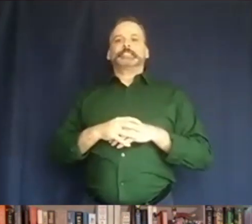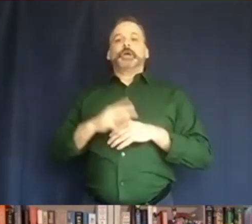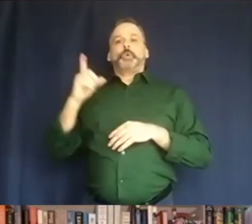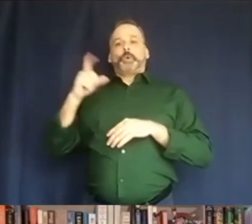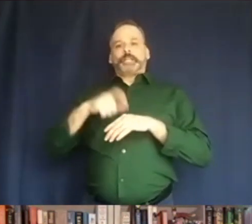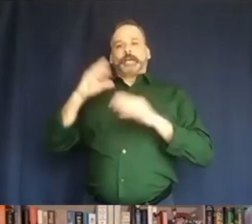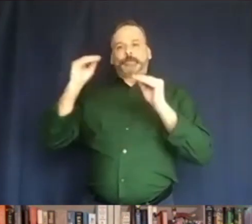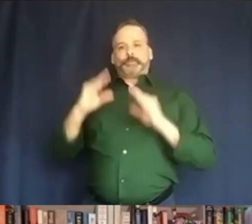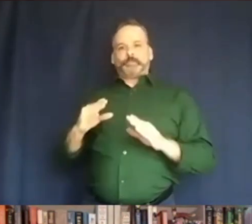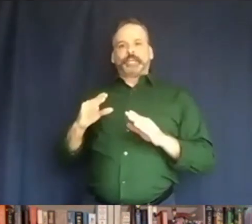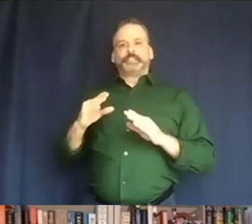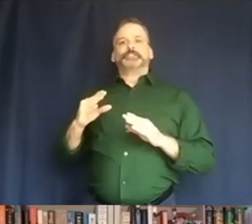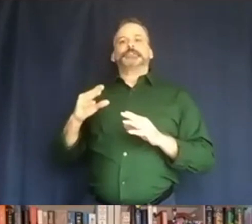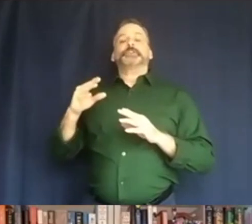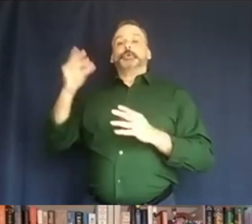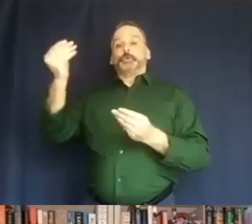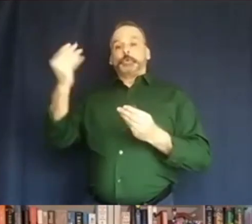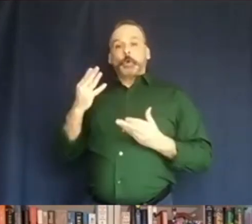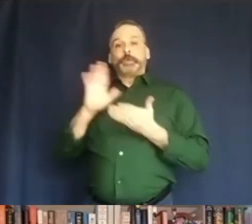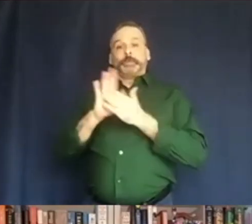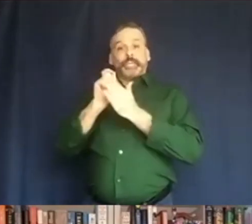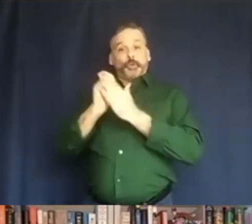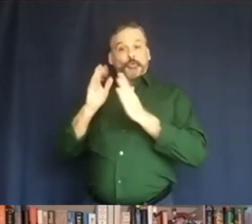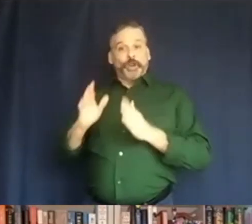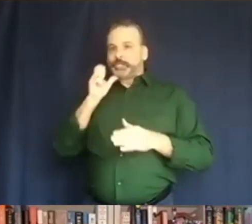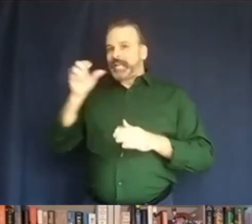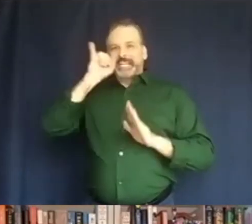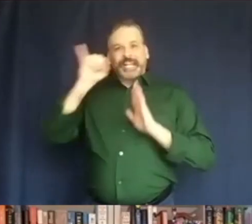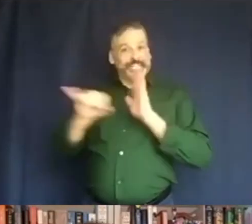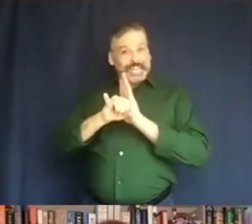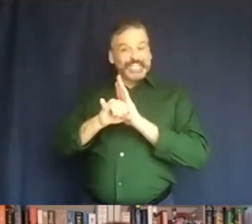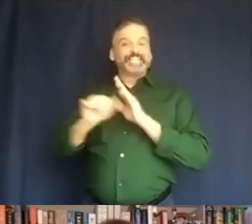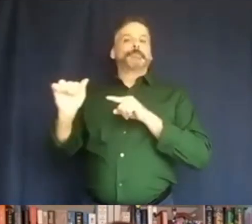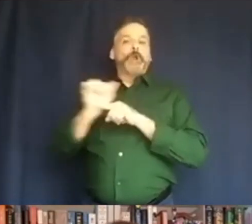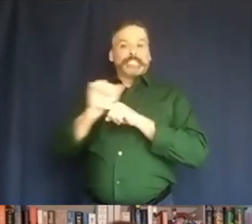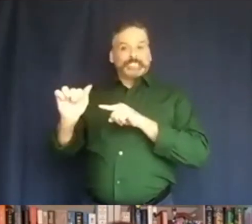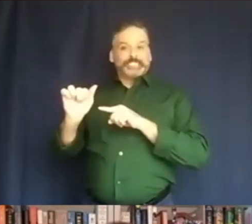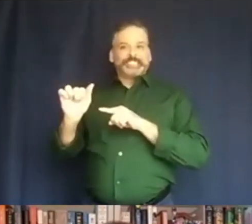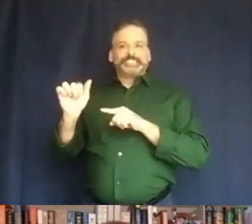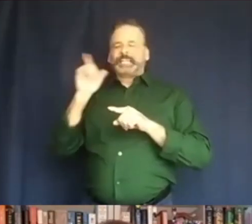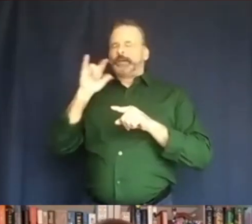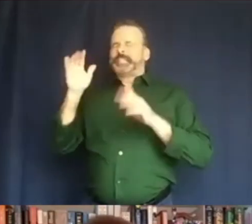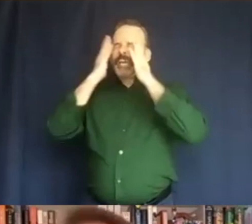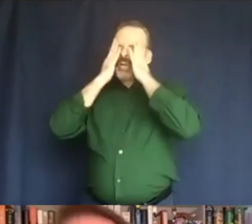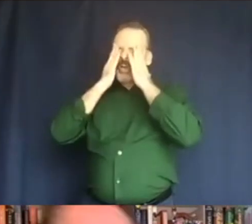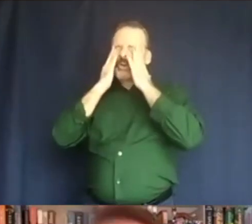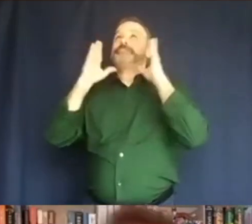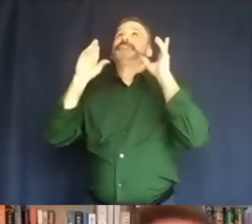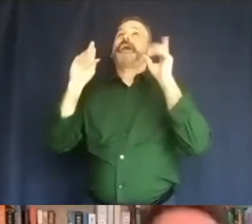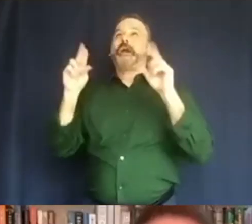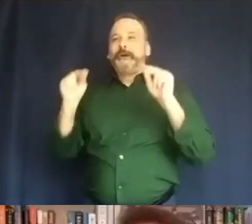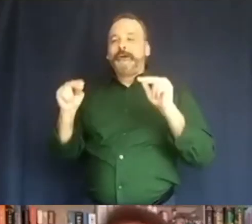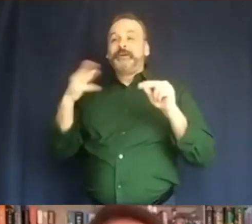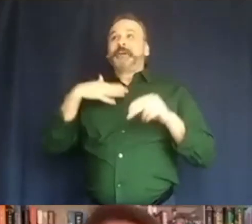professor named Yuna Chung who told me being a writer isn't an identity, it's a practice. And I was like, oh no, I was like,